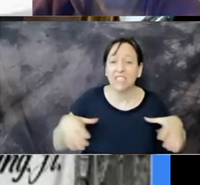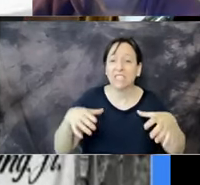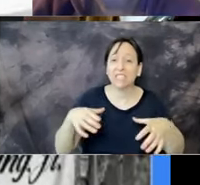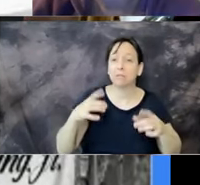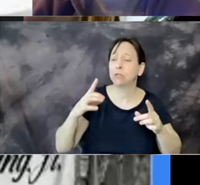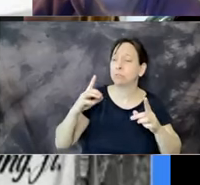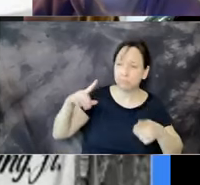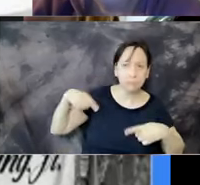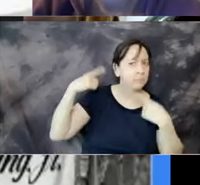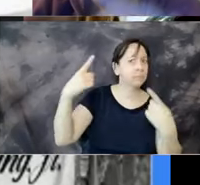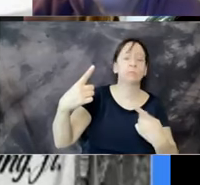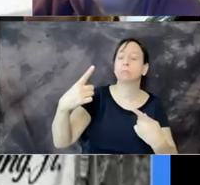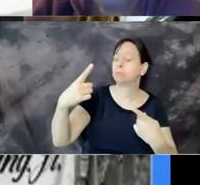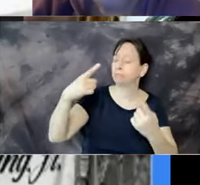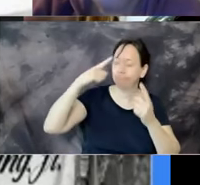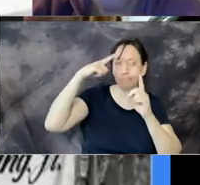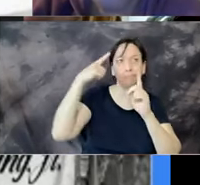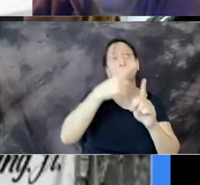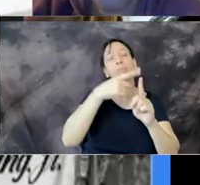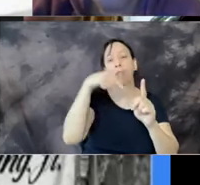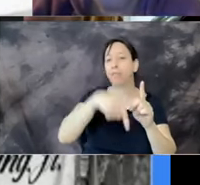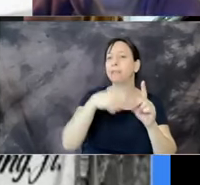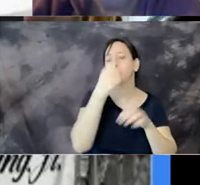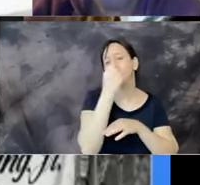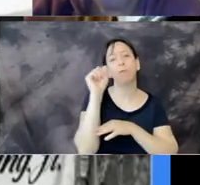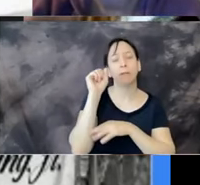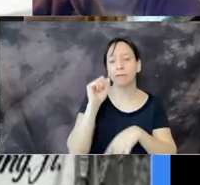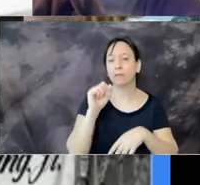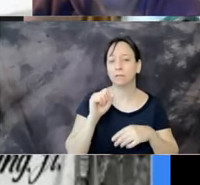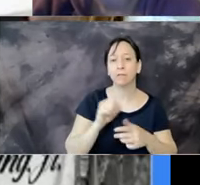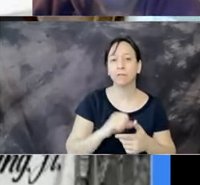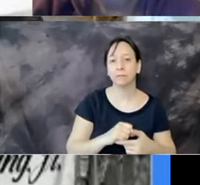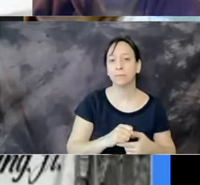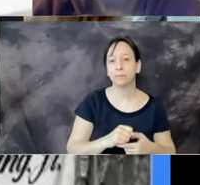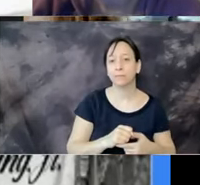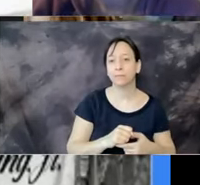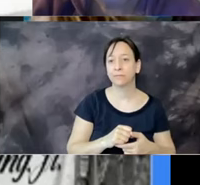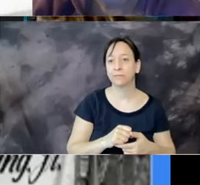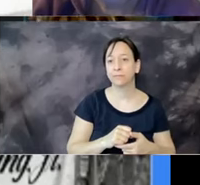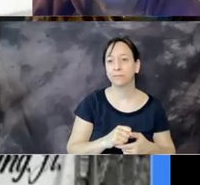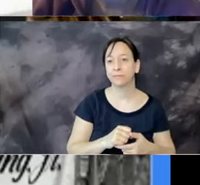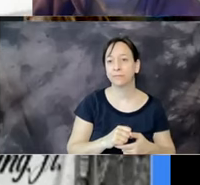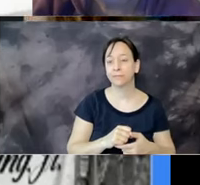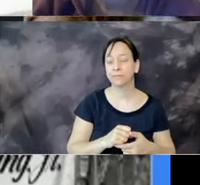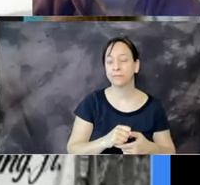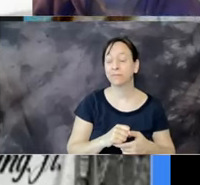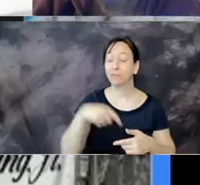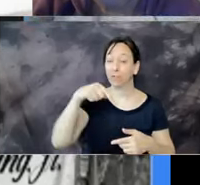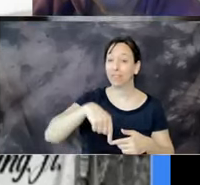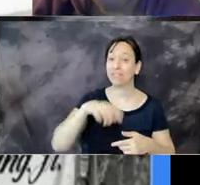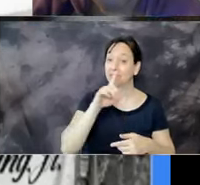self-advocacy movement for the larger disability rights